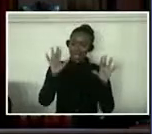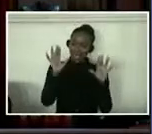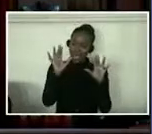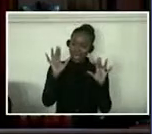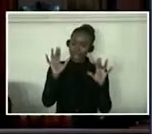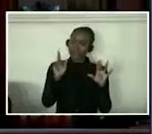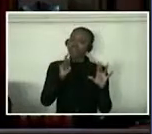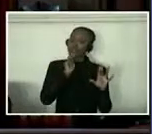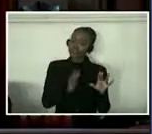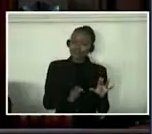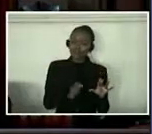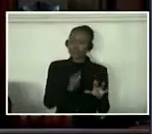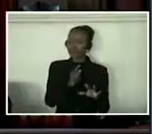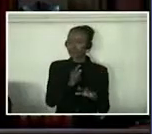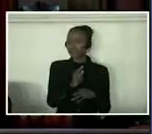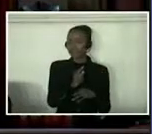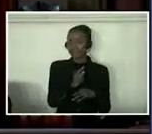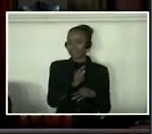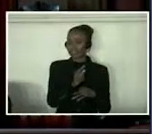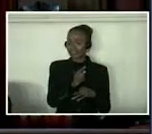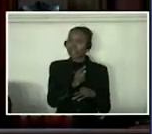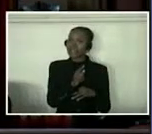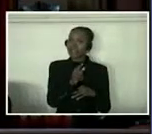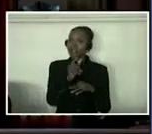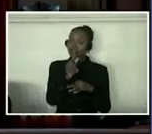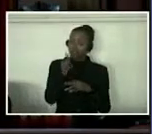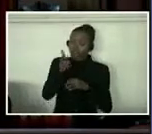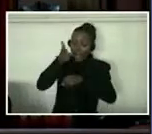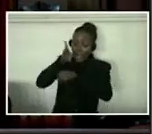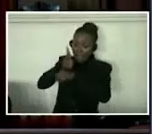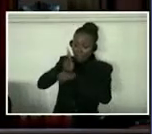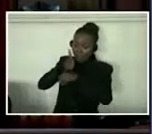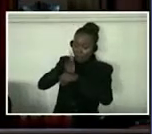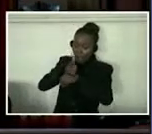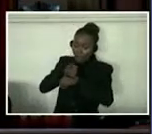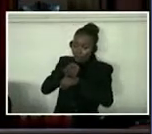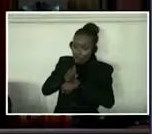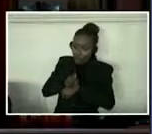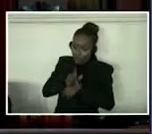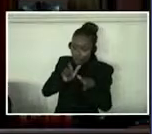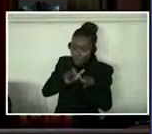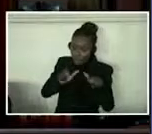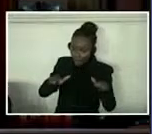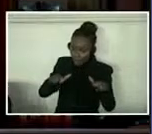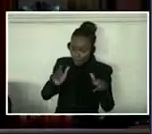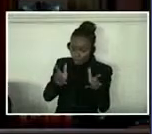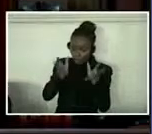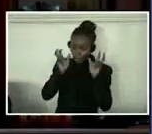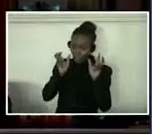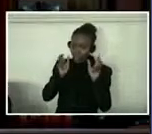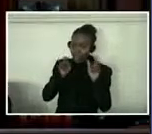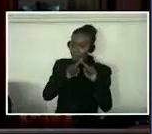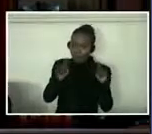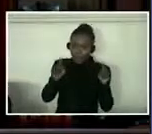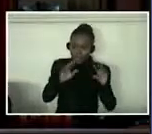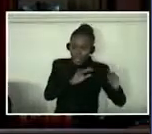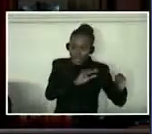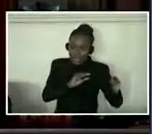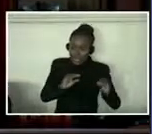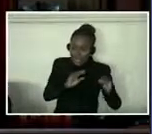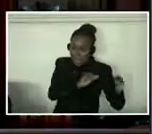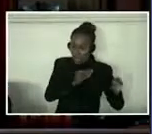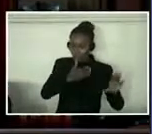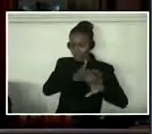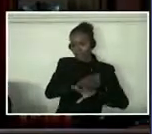might be recordings so that the public hear what we are doing here we are pleading for all the